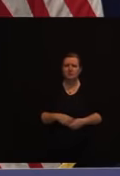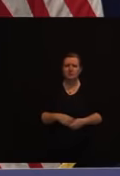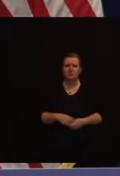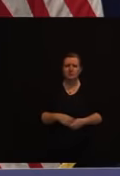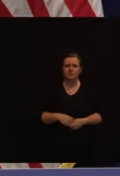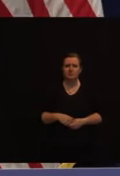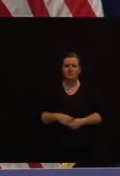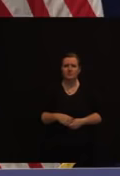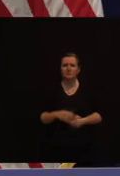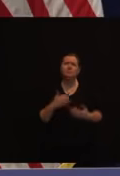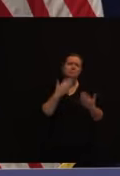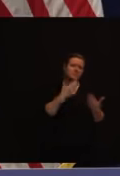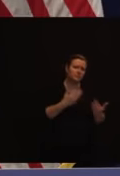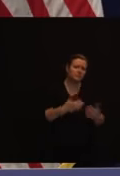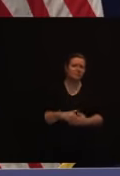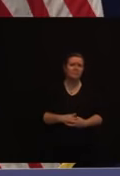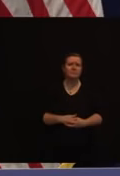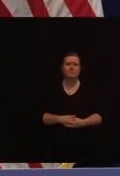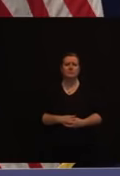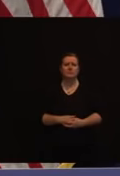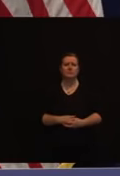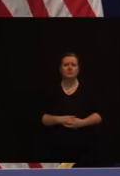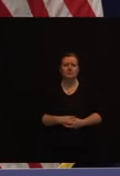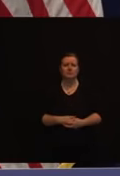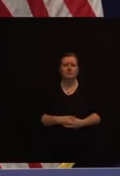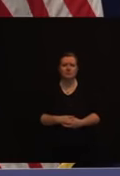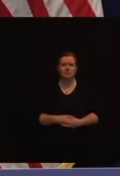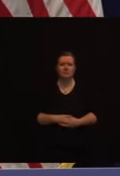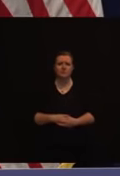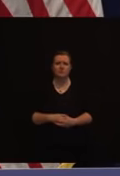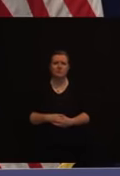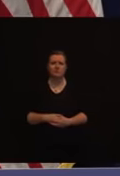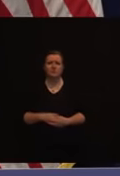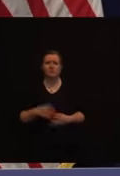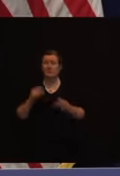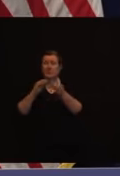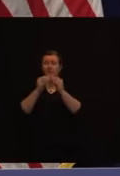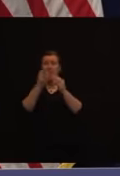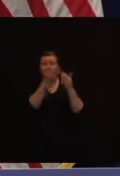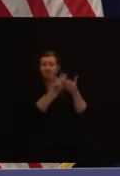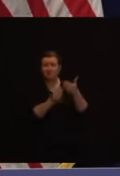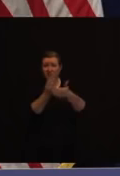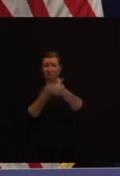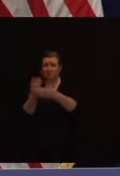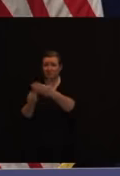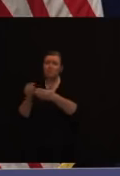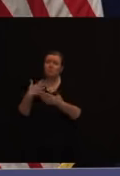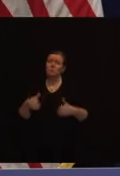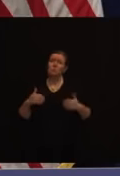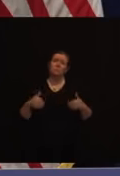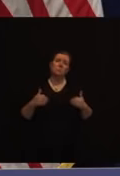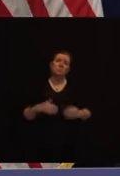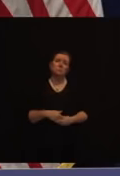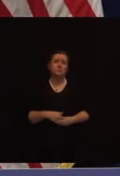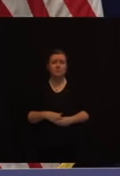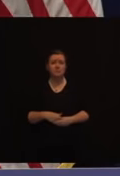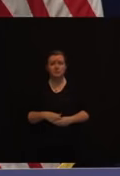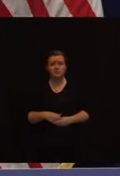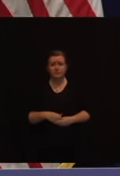on a day that's pretty sobering when you look at the amount of fatalities that we've announced. The compliance continues to be